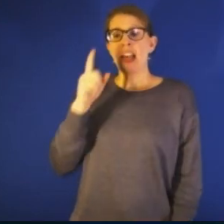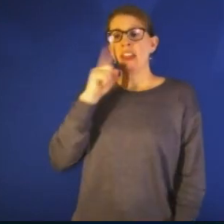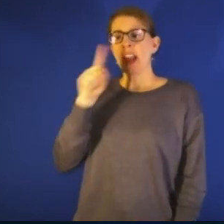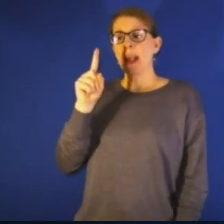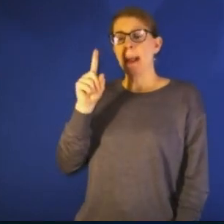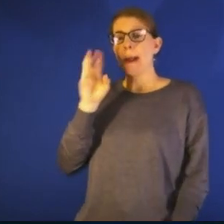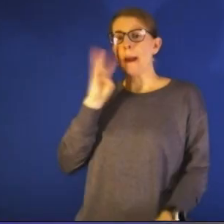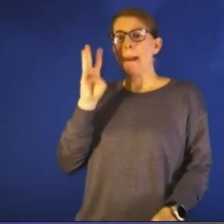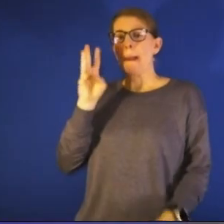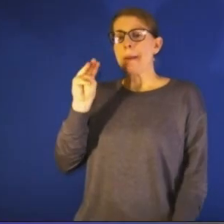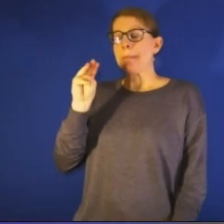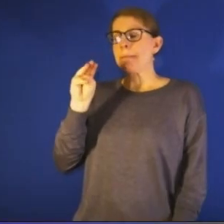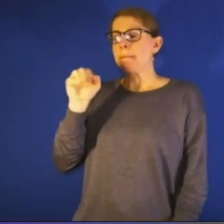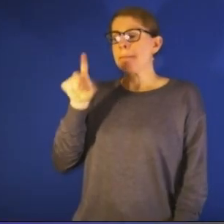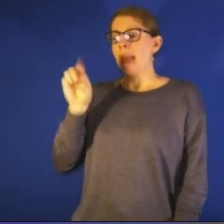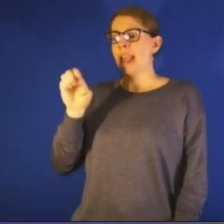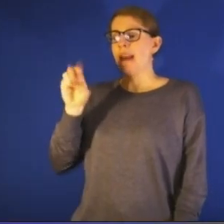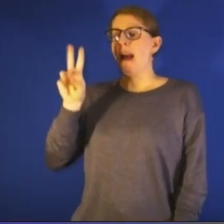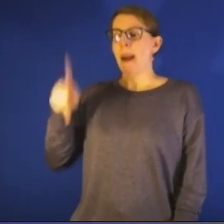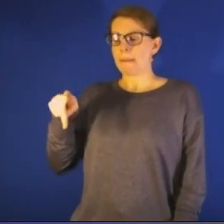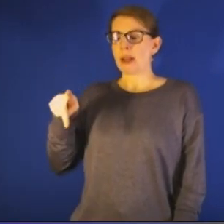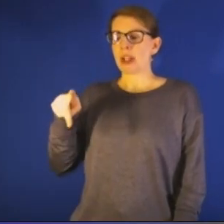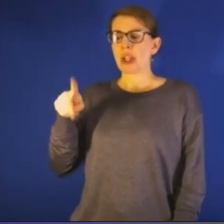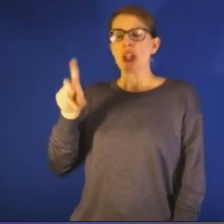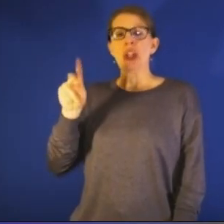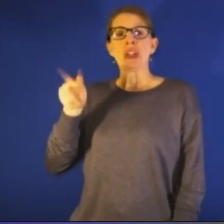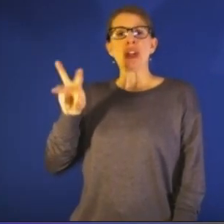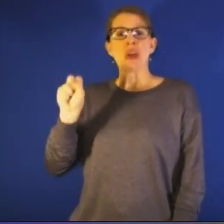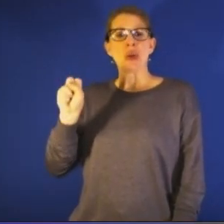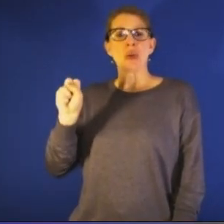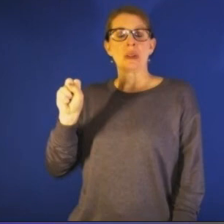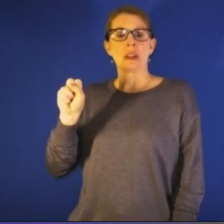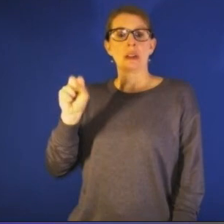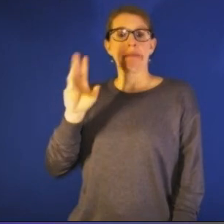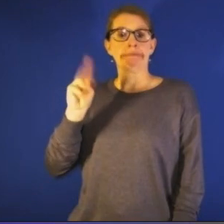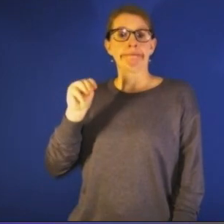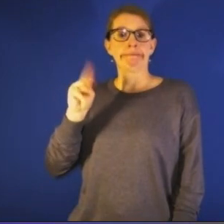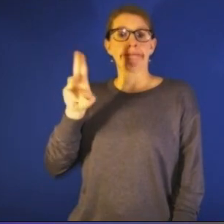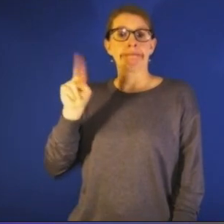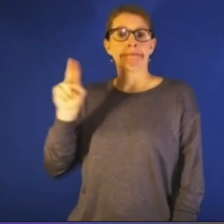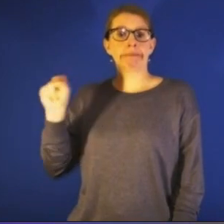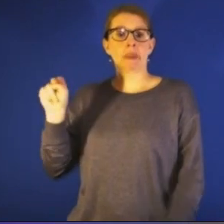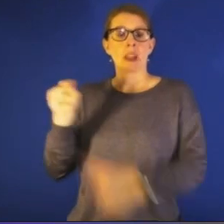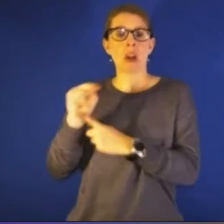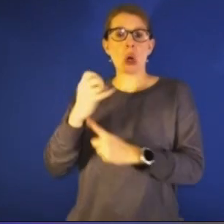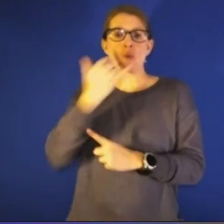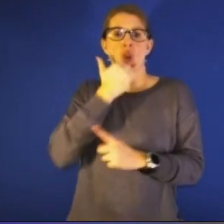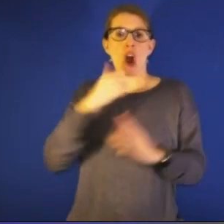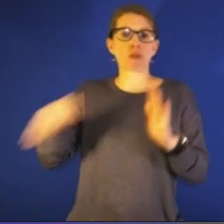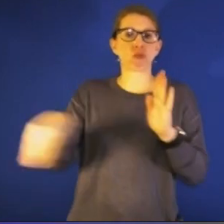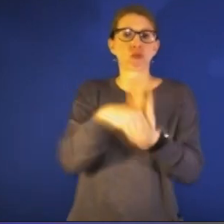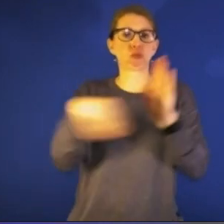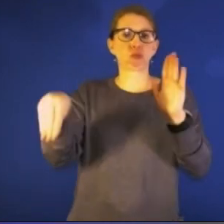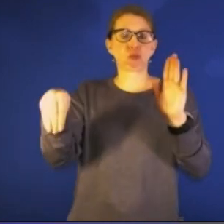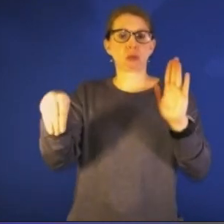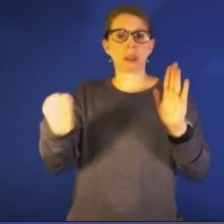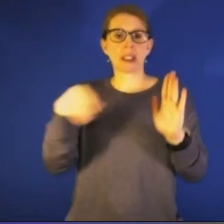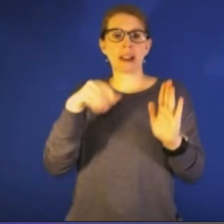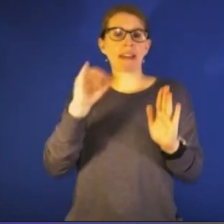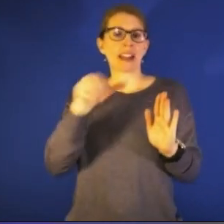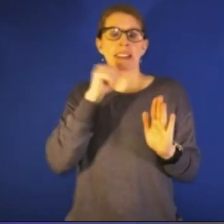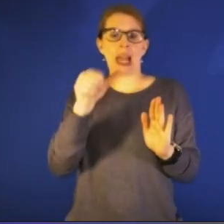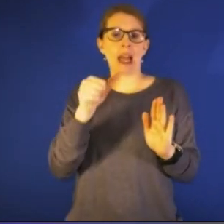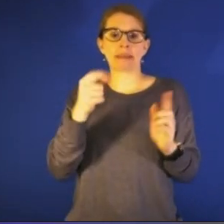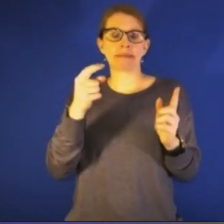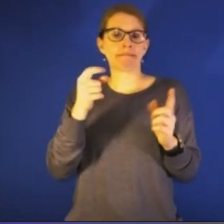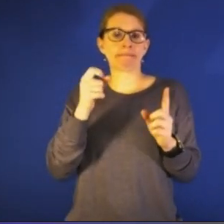that bad because these people really aren't here because of COVID. Well, okay, where's my little wrong gong here? Because that is just not the case. The